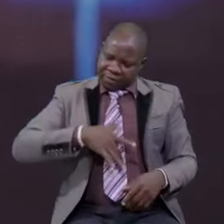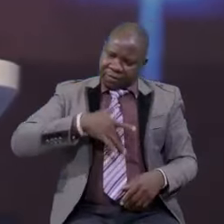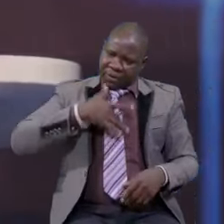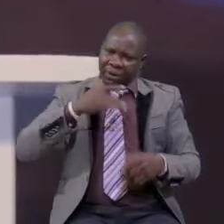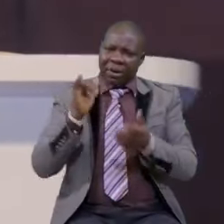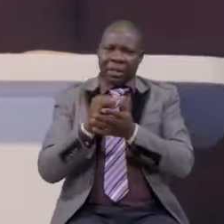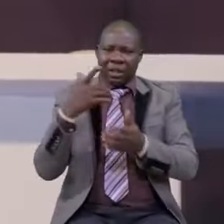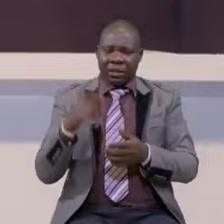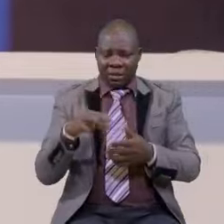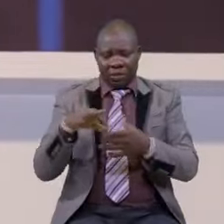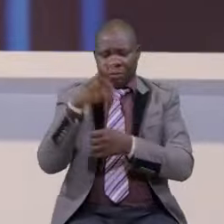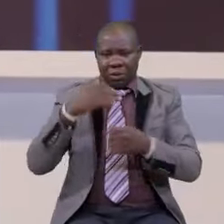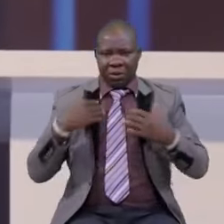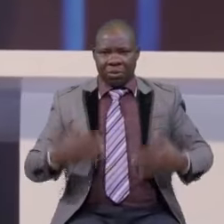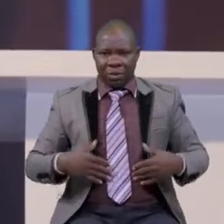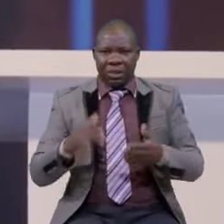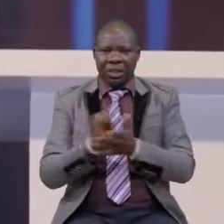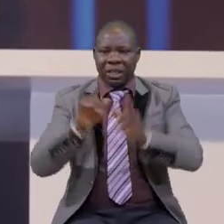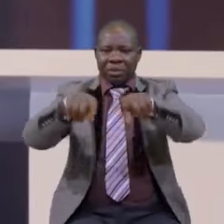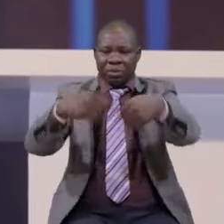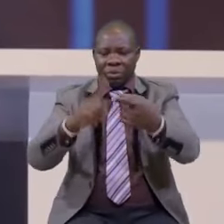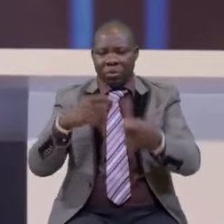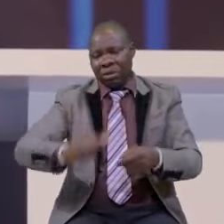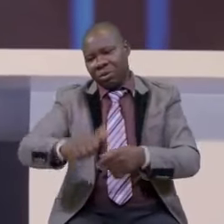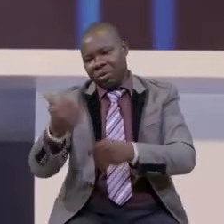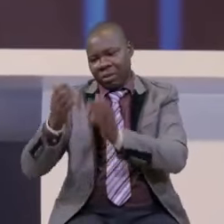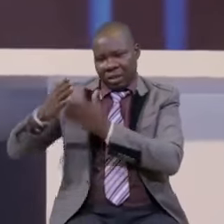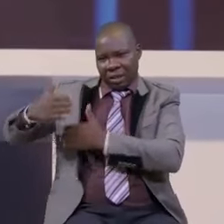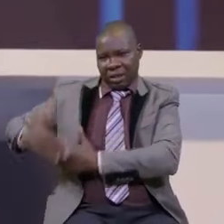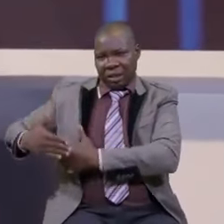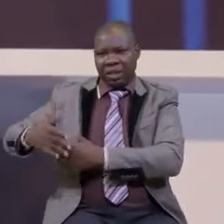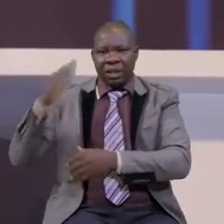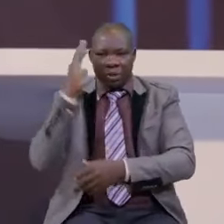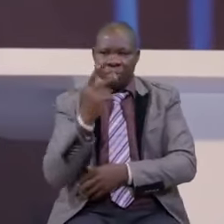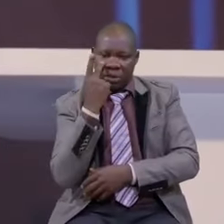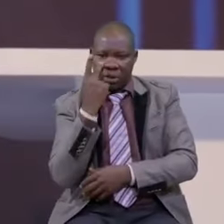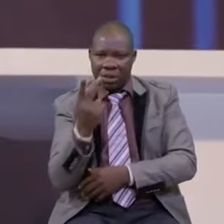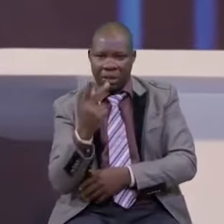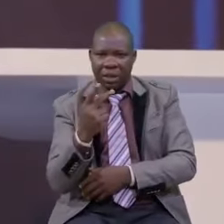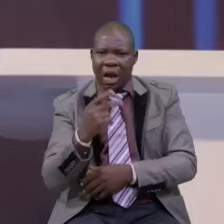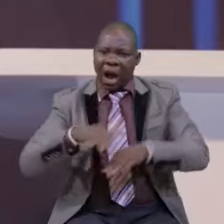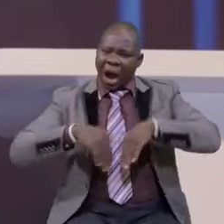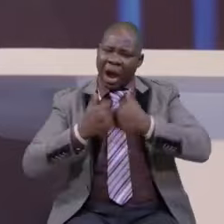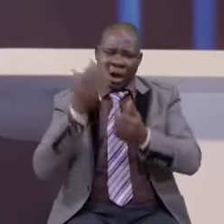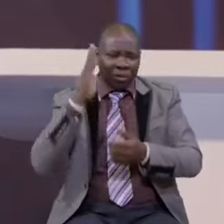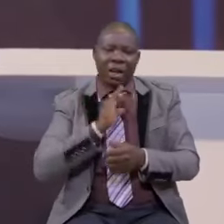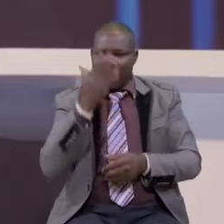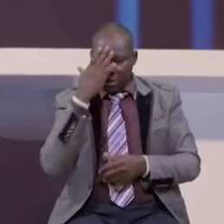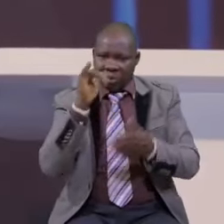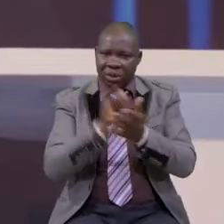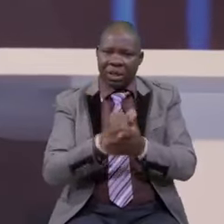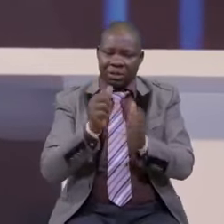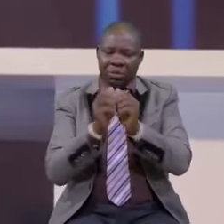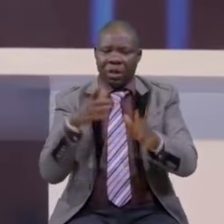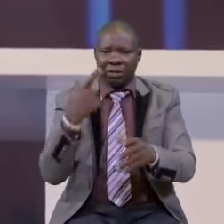spirit body that gets to the other side will see and hear. How would I know that without the Bible? It's